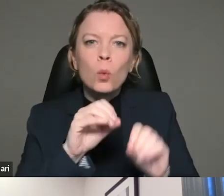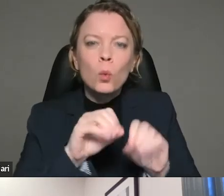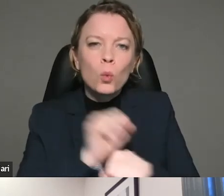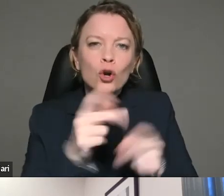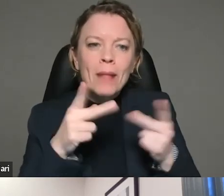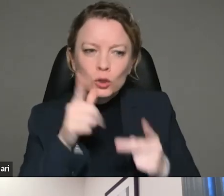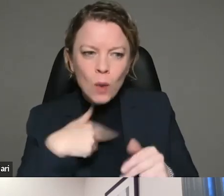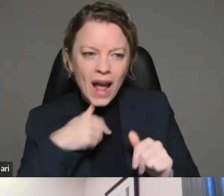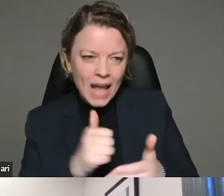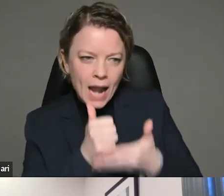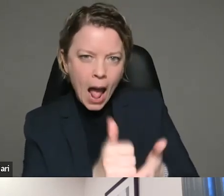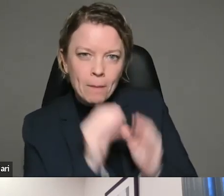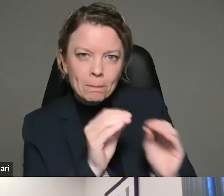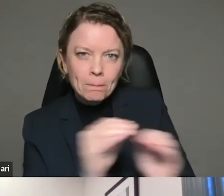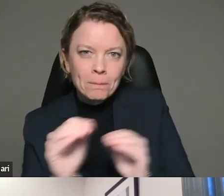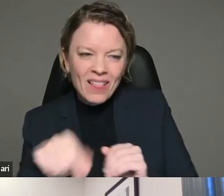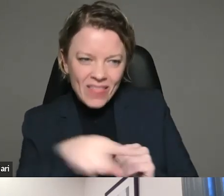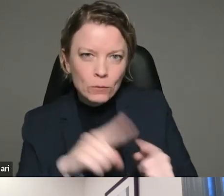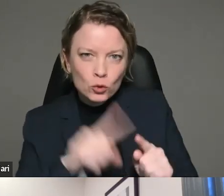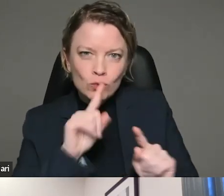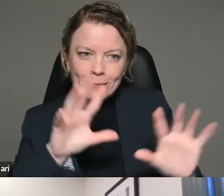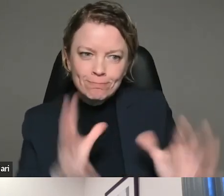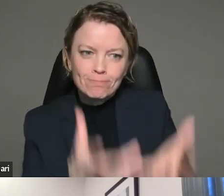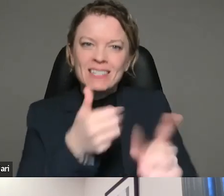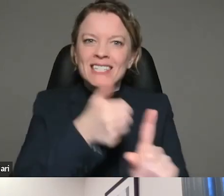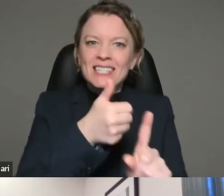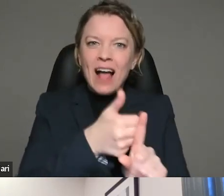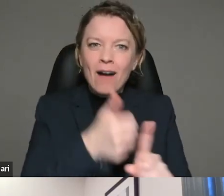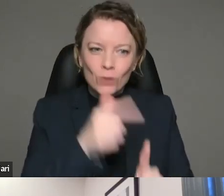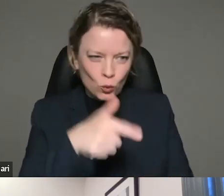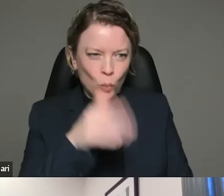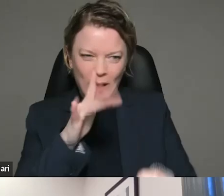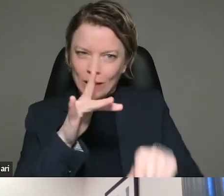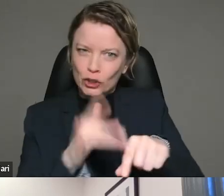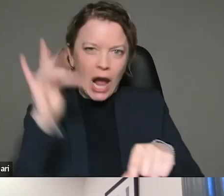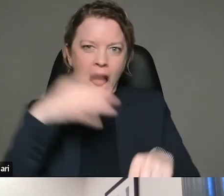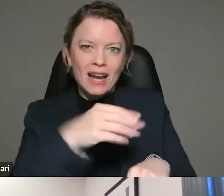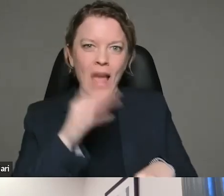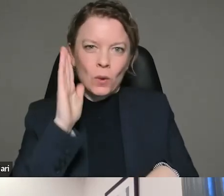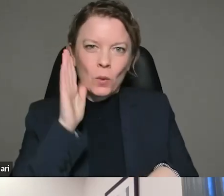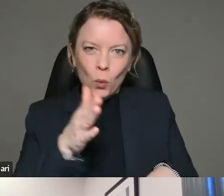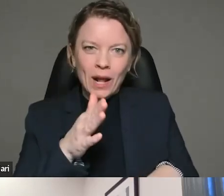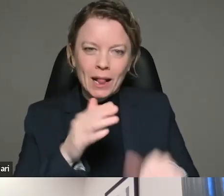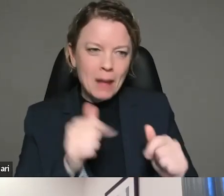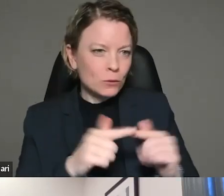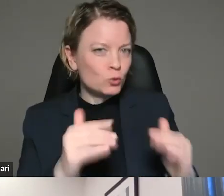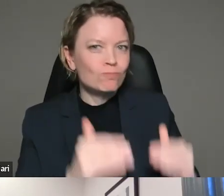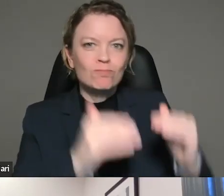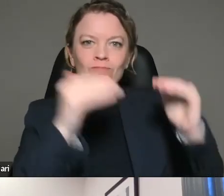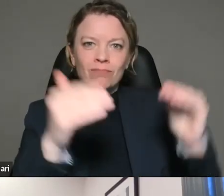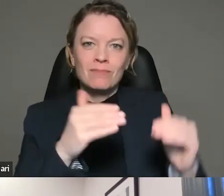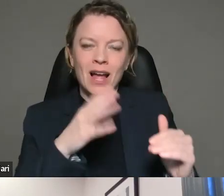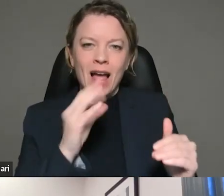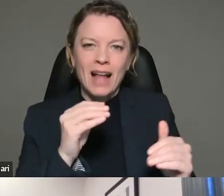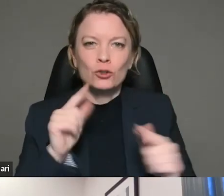you can help give the leg up, that you feel is a shining star who's going to come up there and you know, kind of pay